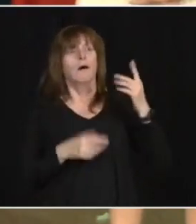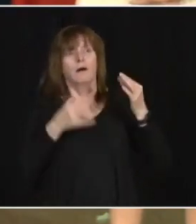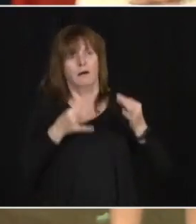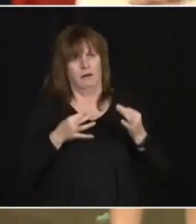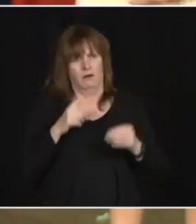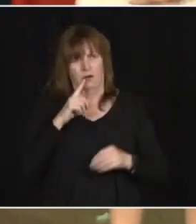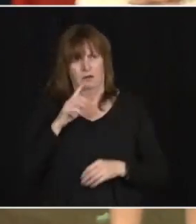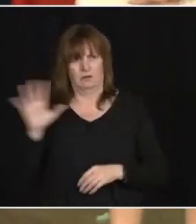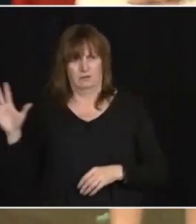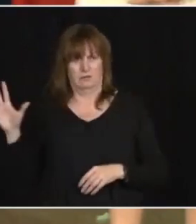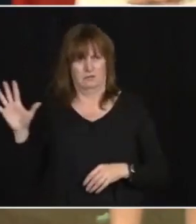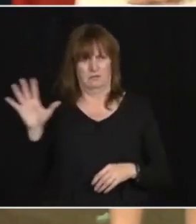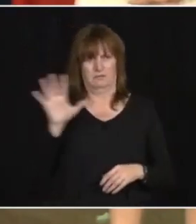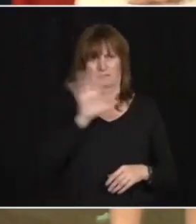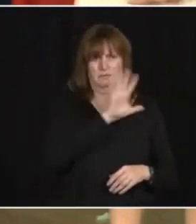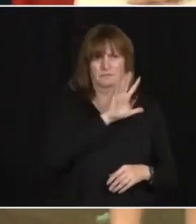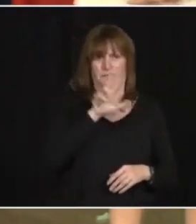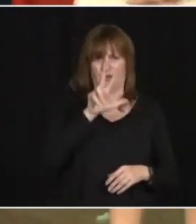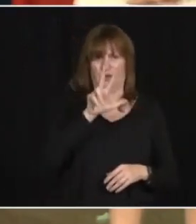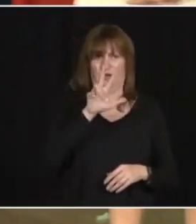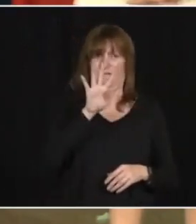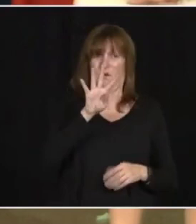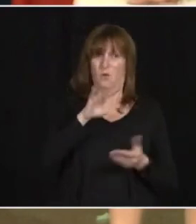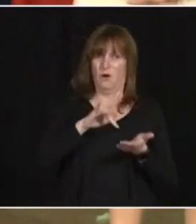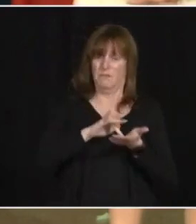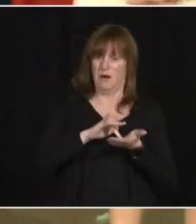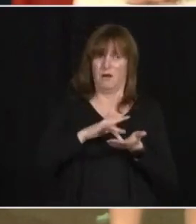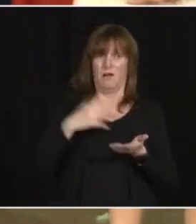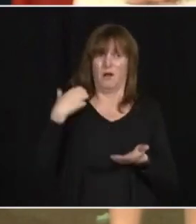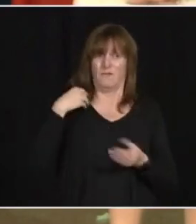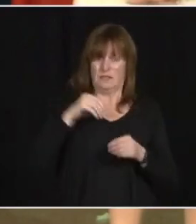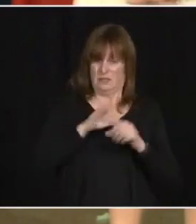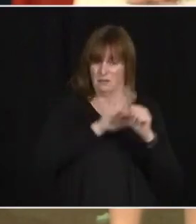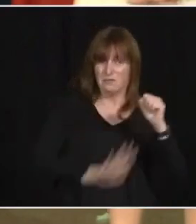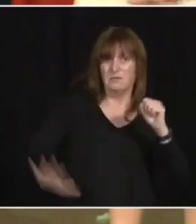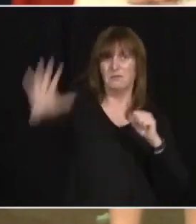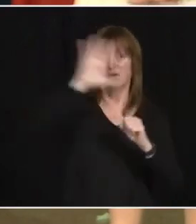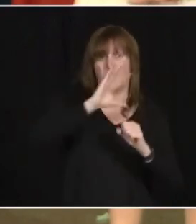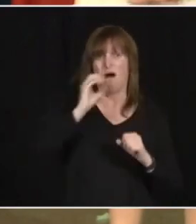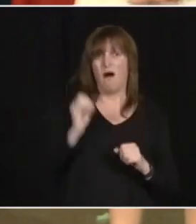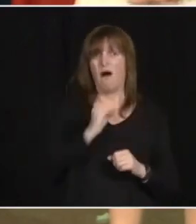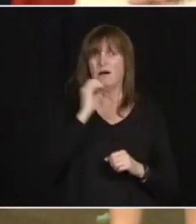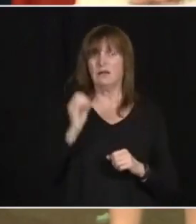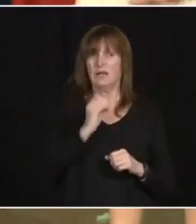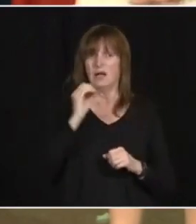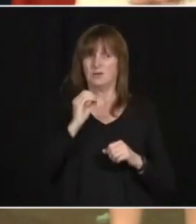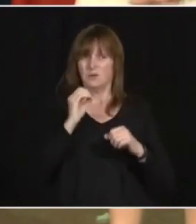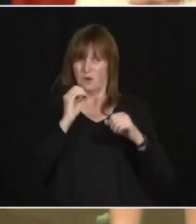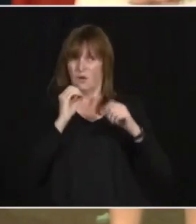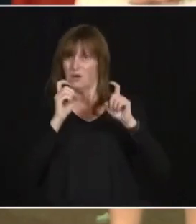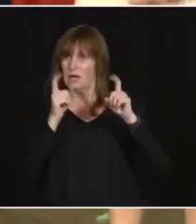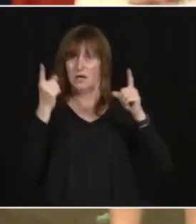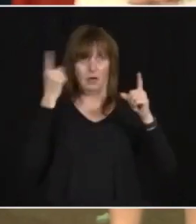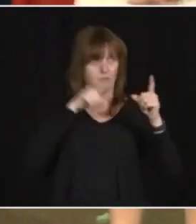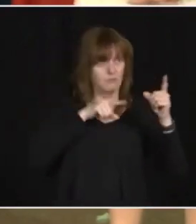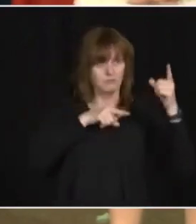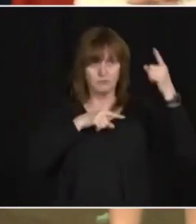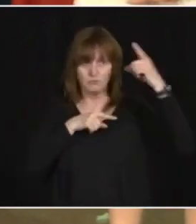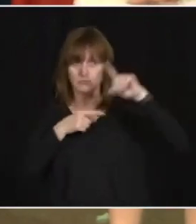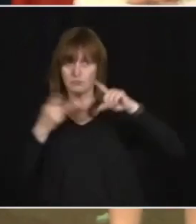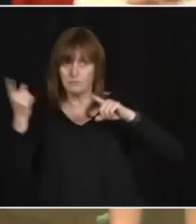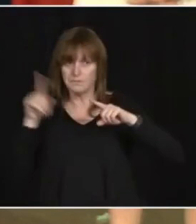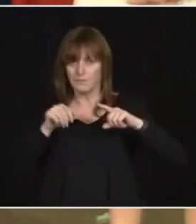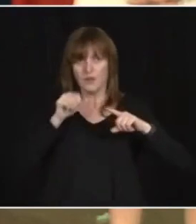medical officers in Ontario. We need a consensus by everyone. We aren't going to rush into this moving forward